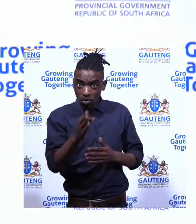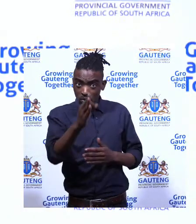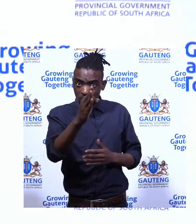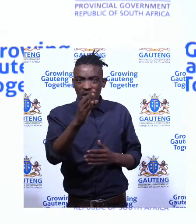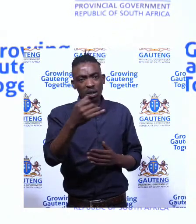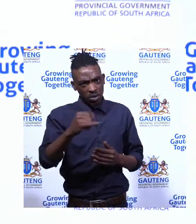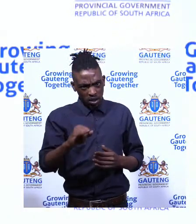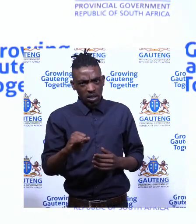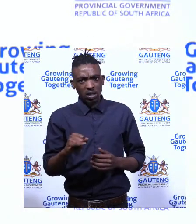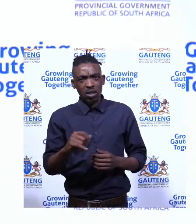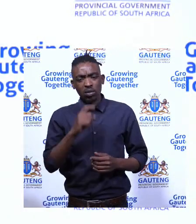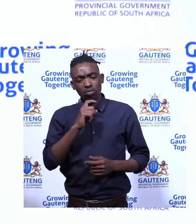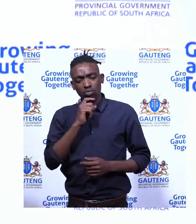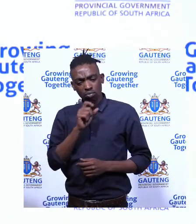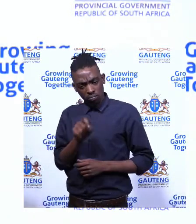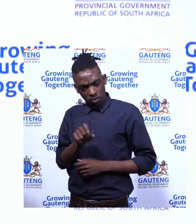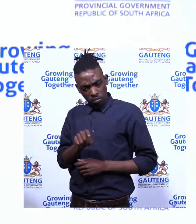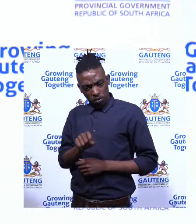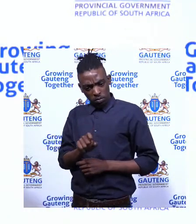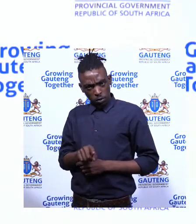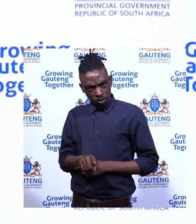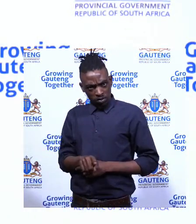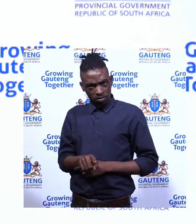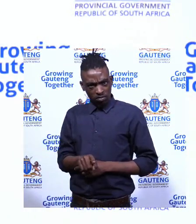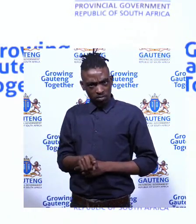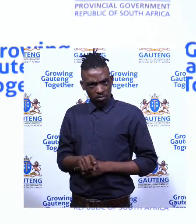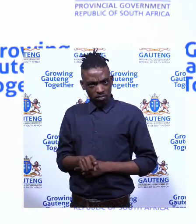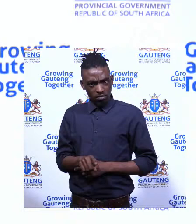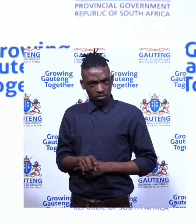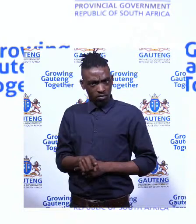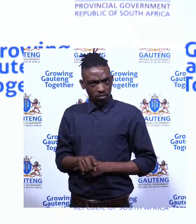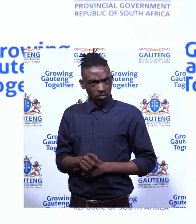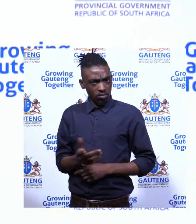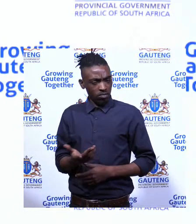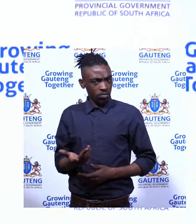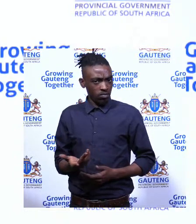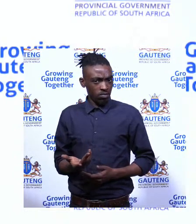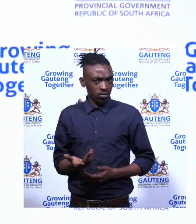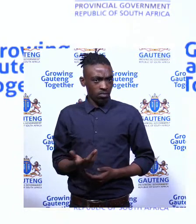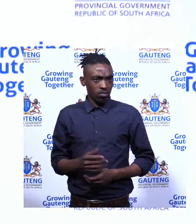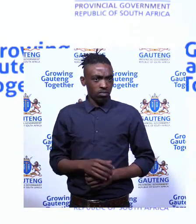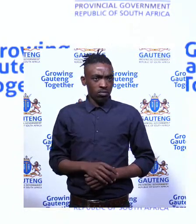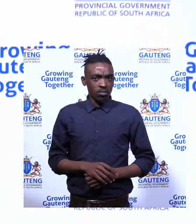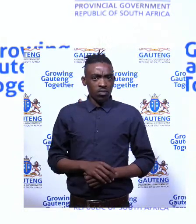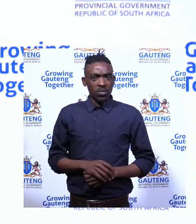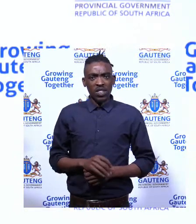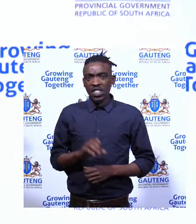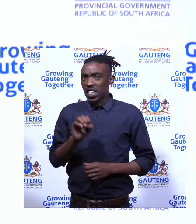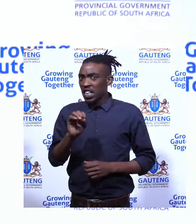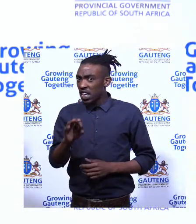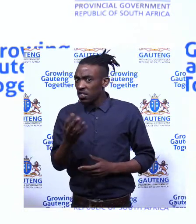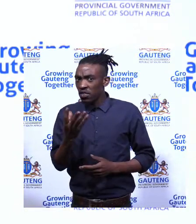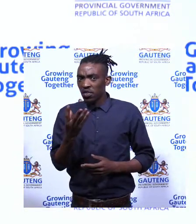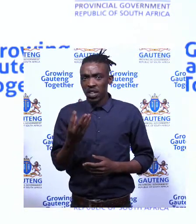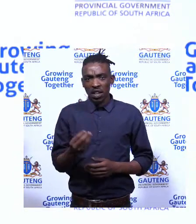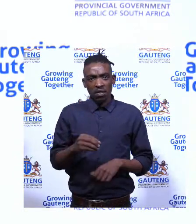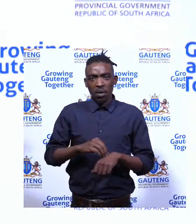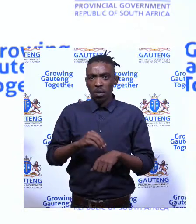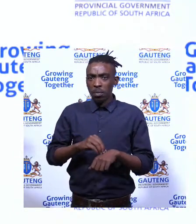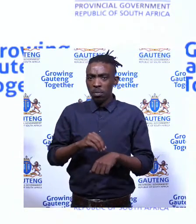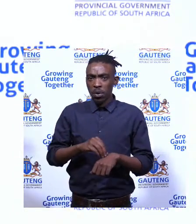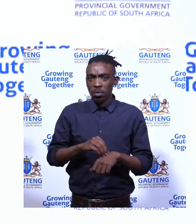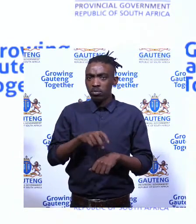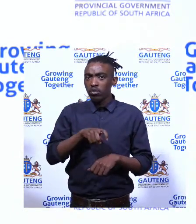so we are recommending that wherever there was a consideration of a field hospital, it should